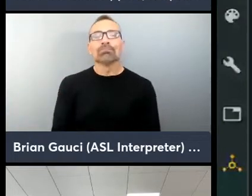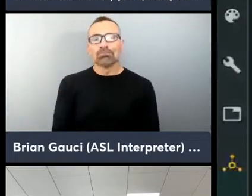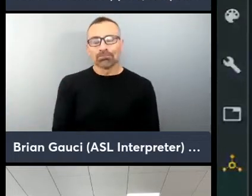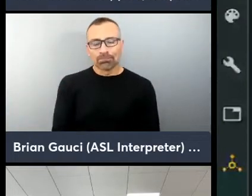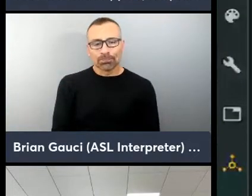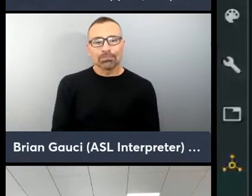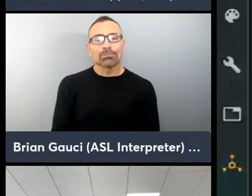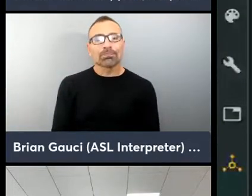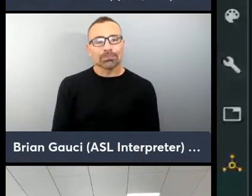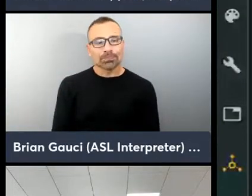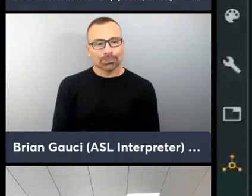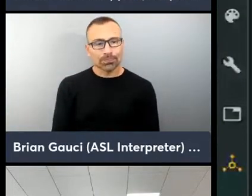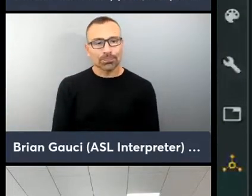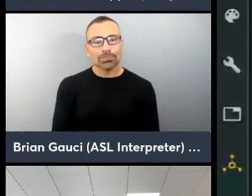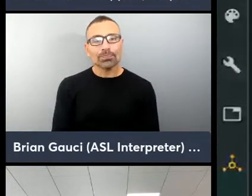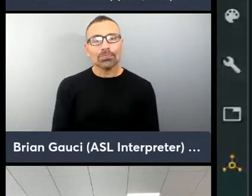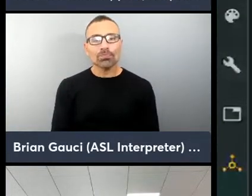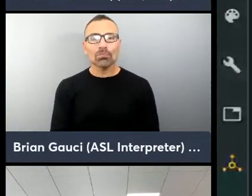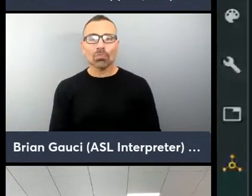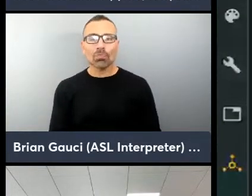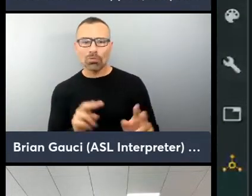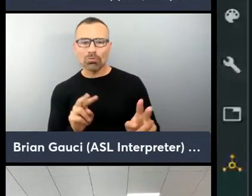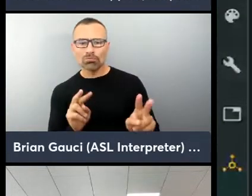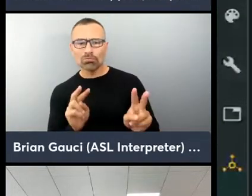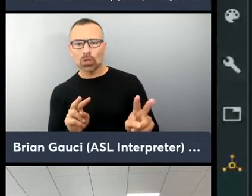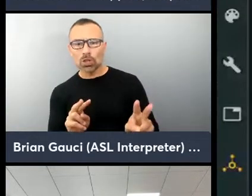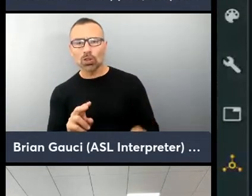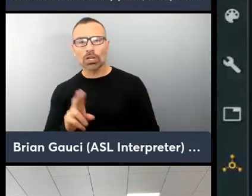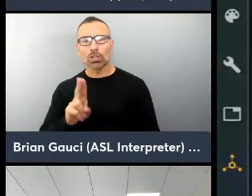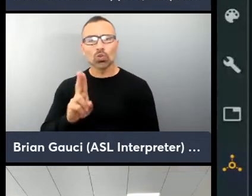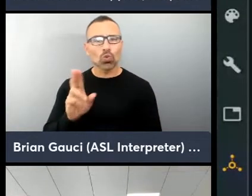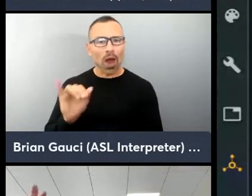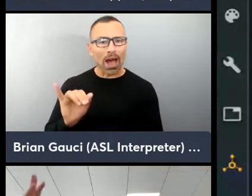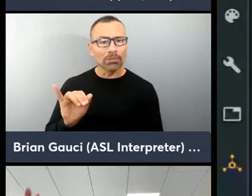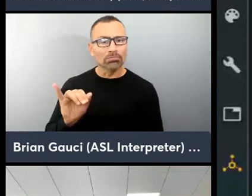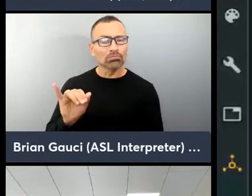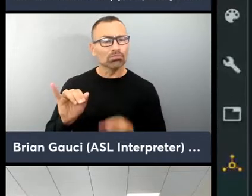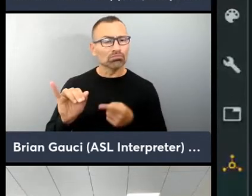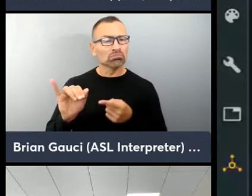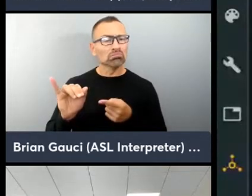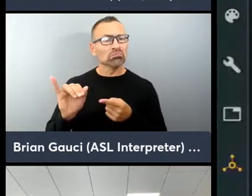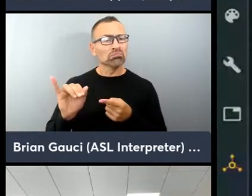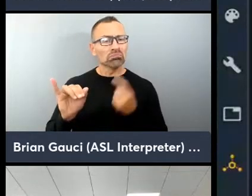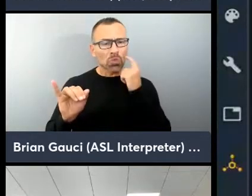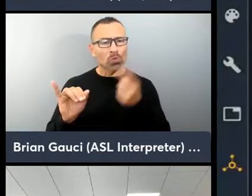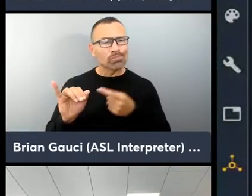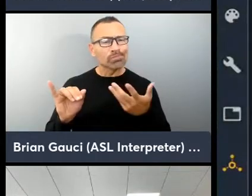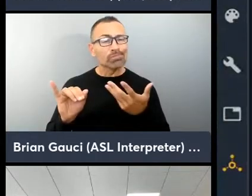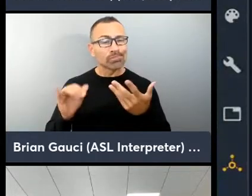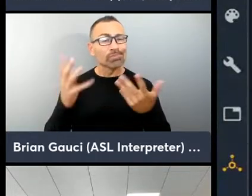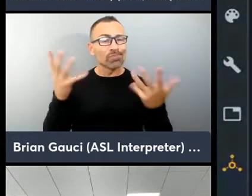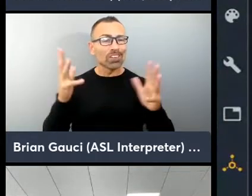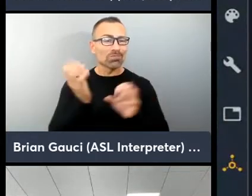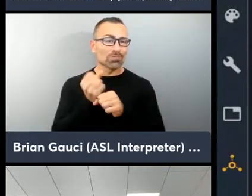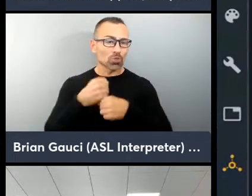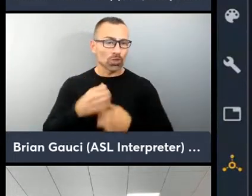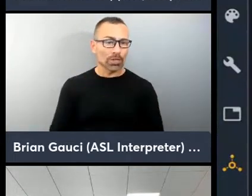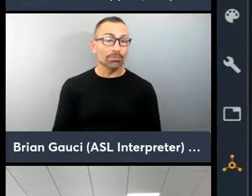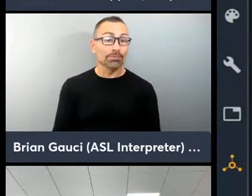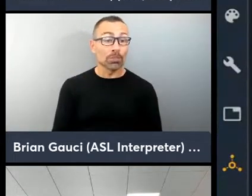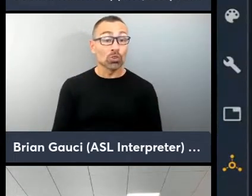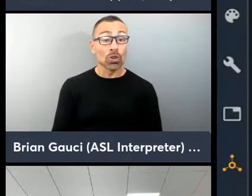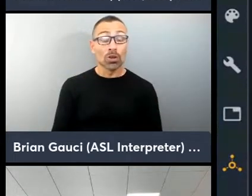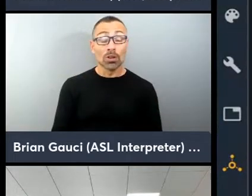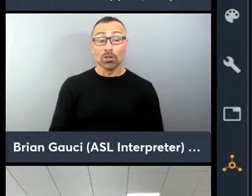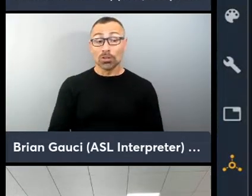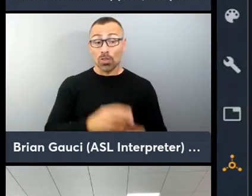we'll look at the UI and see that those have been created in a moment, but we've created the definition. Now we want to load data